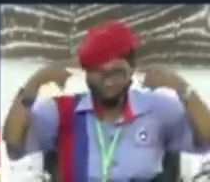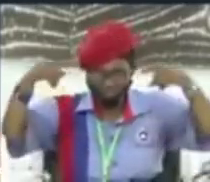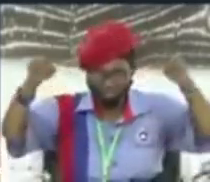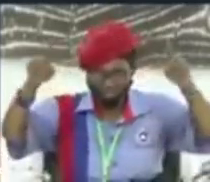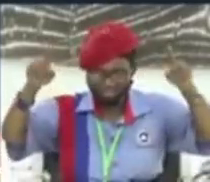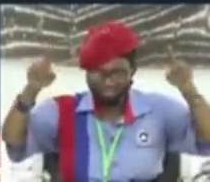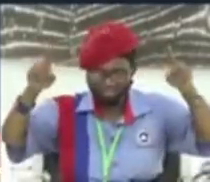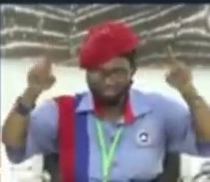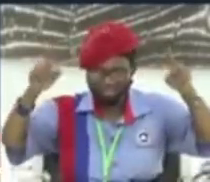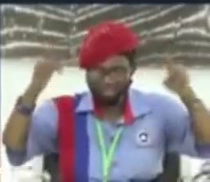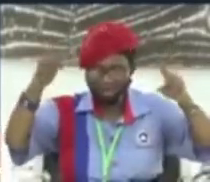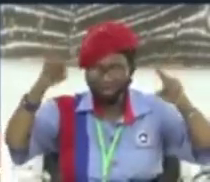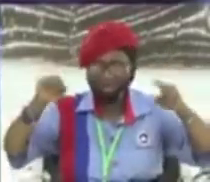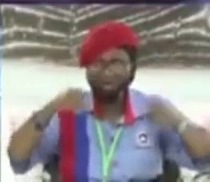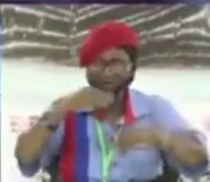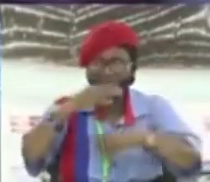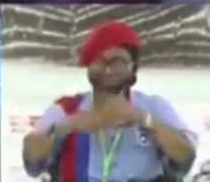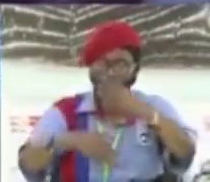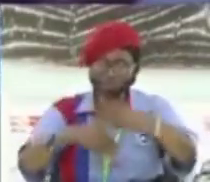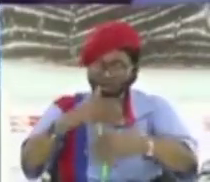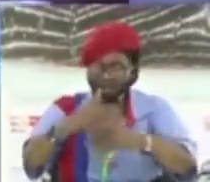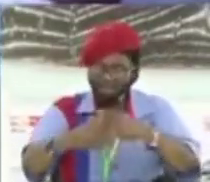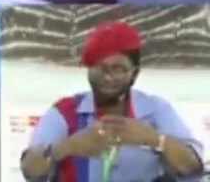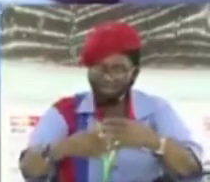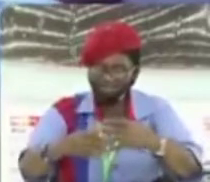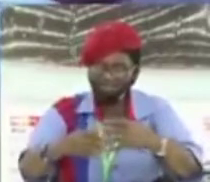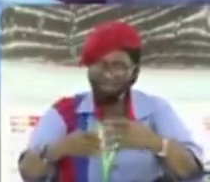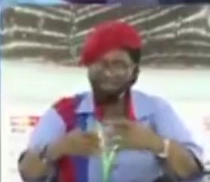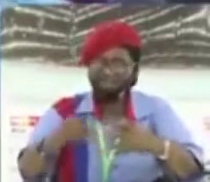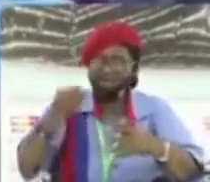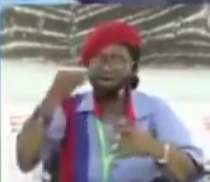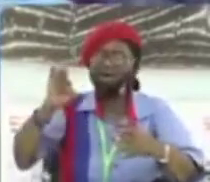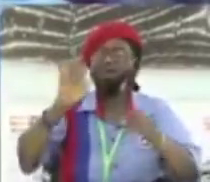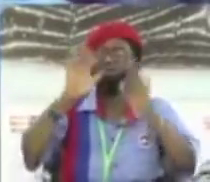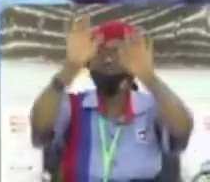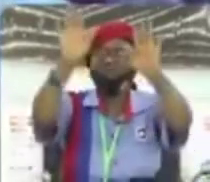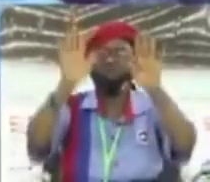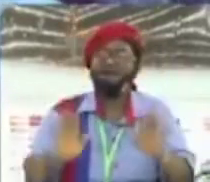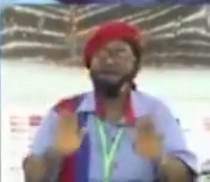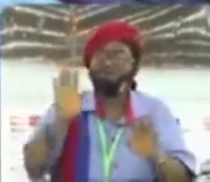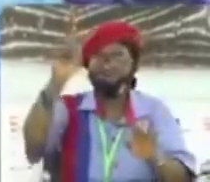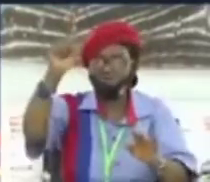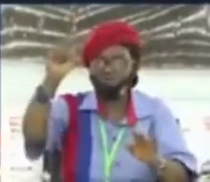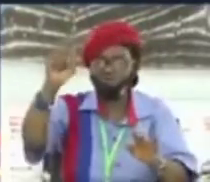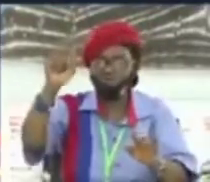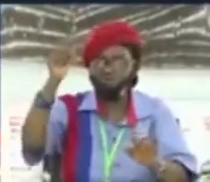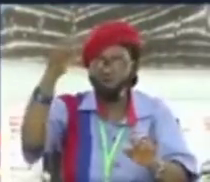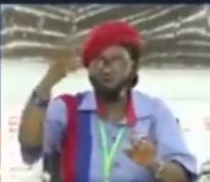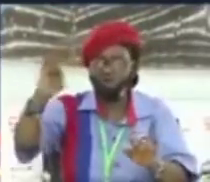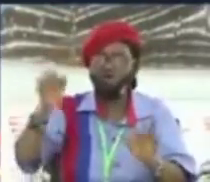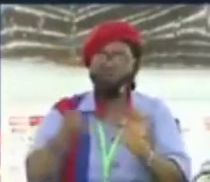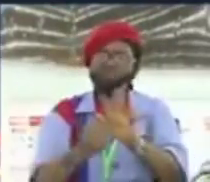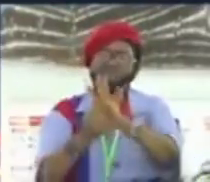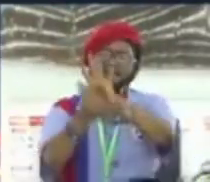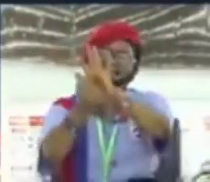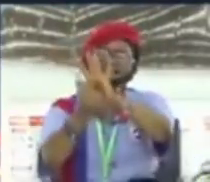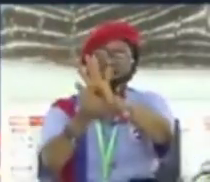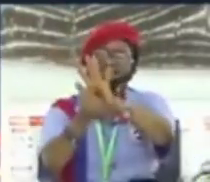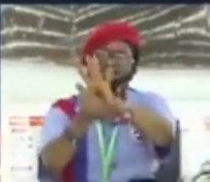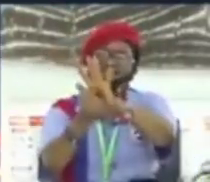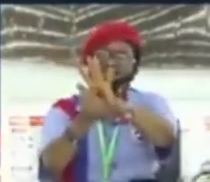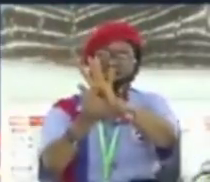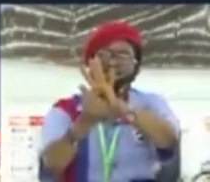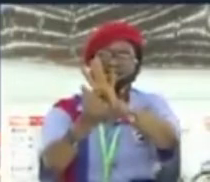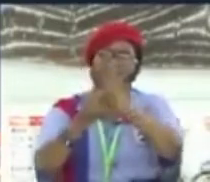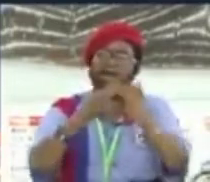success, of progress, of miracles, of signs,